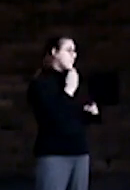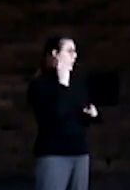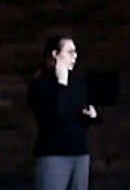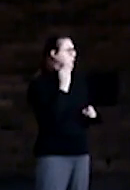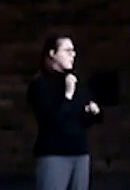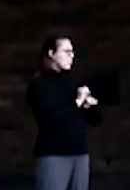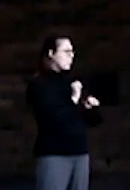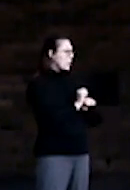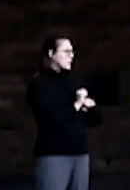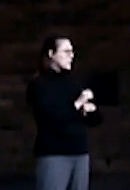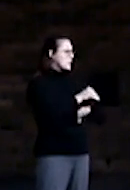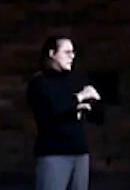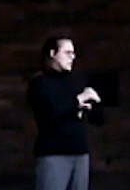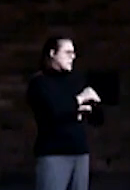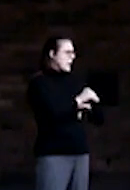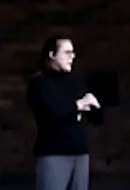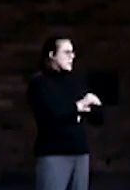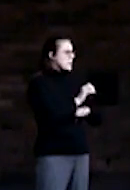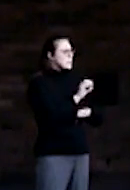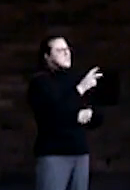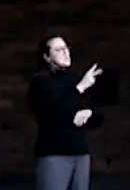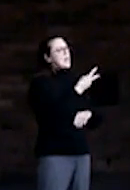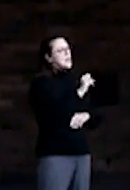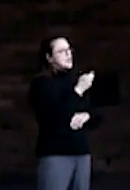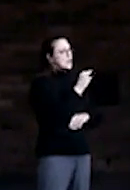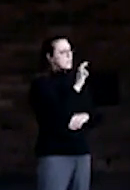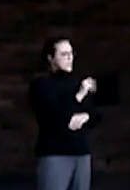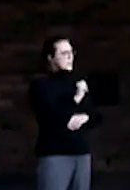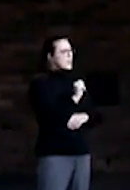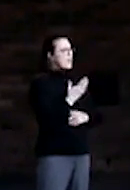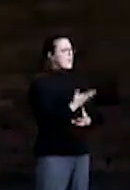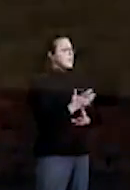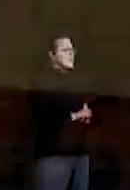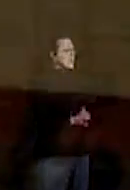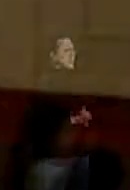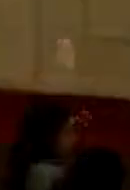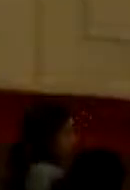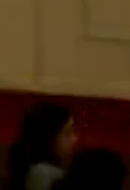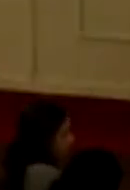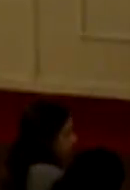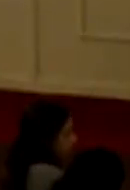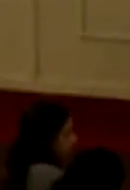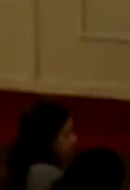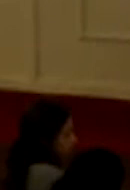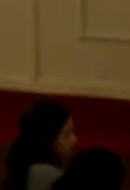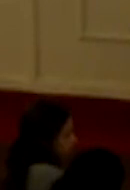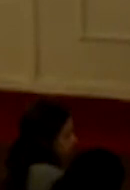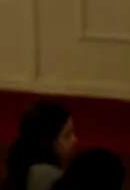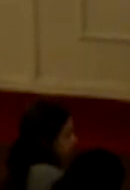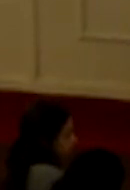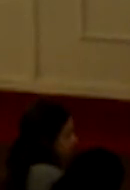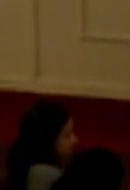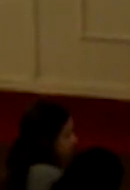at the time. That was a godsend. He had gotten home. We live in an old farmhouse, has a grate in the floor, and she says, Phil, grab your cell phone, call